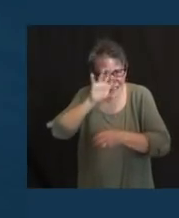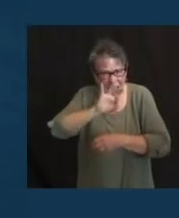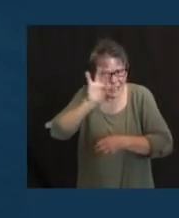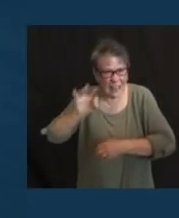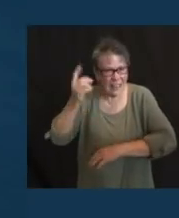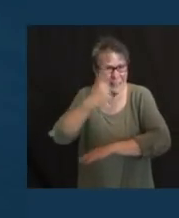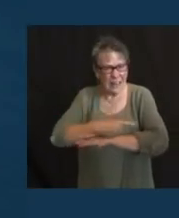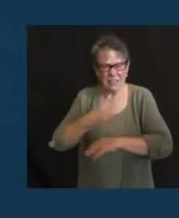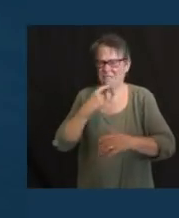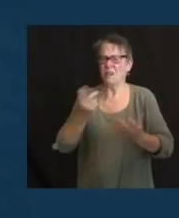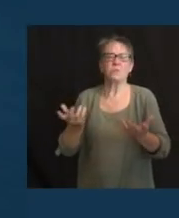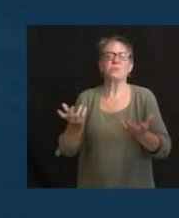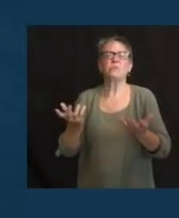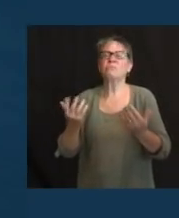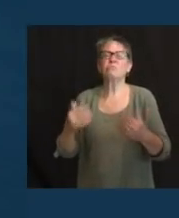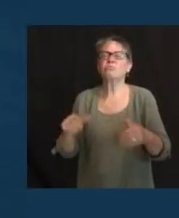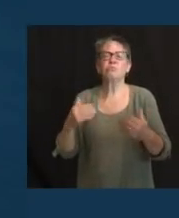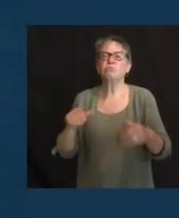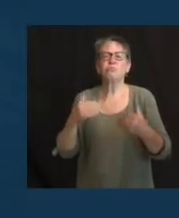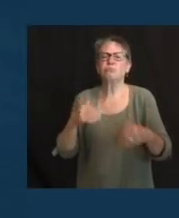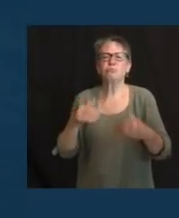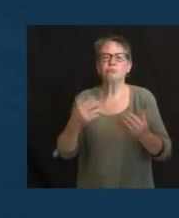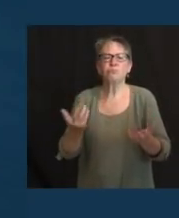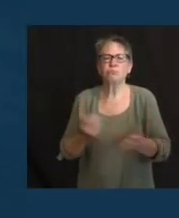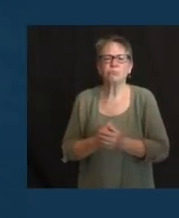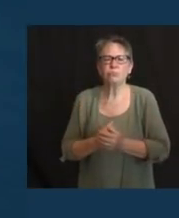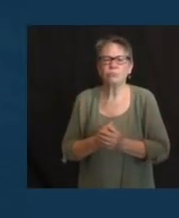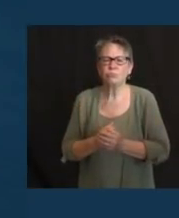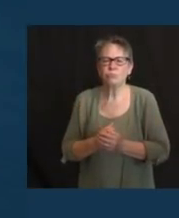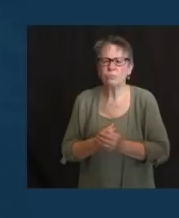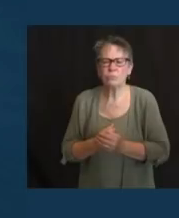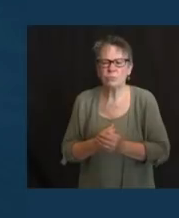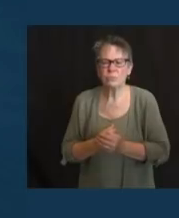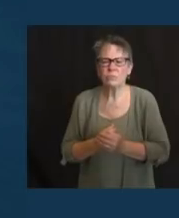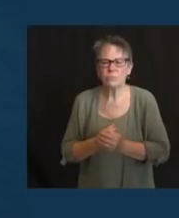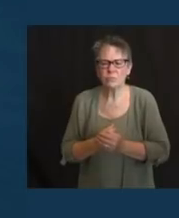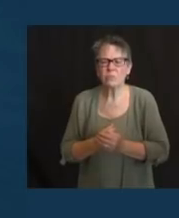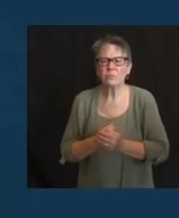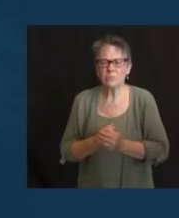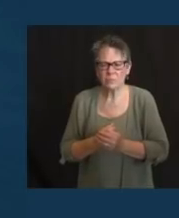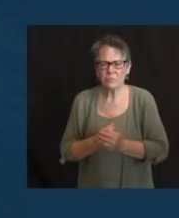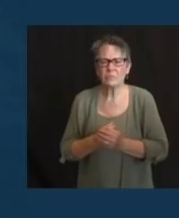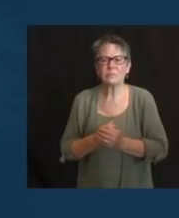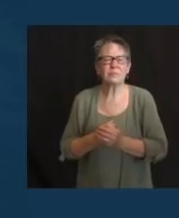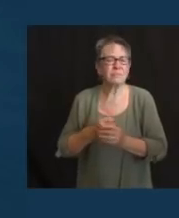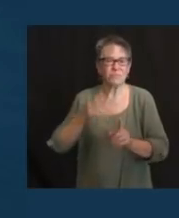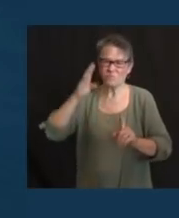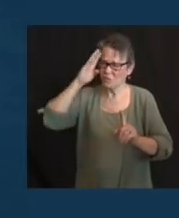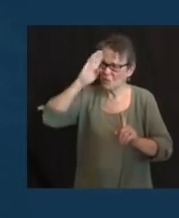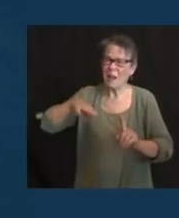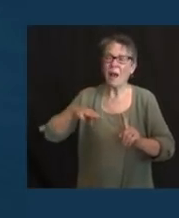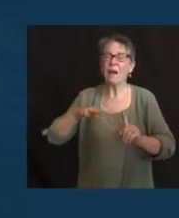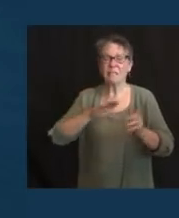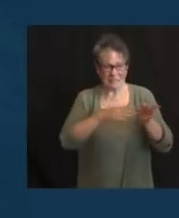and the Omega, we also have to remember that life does go on. And there are